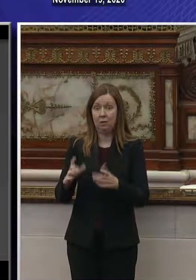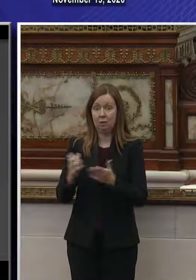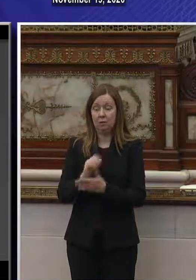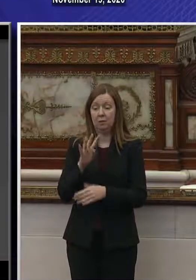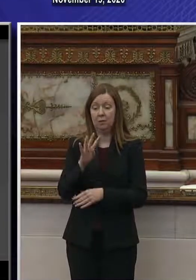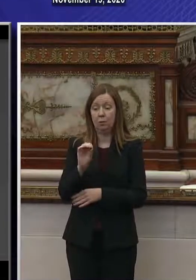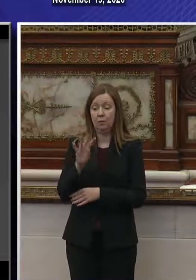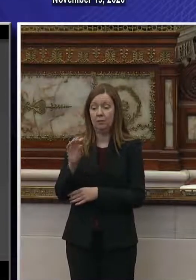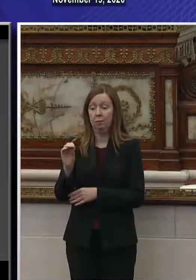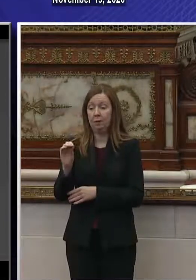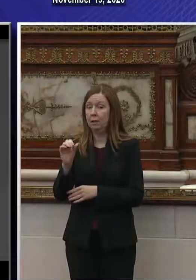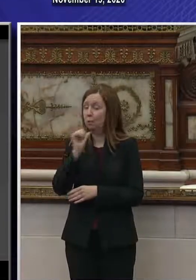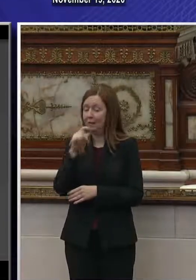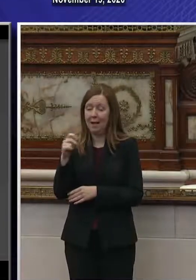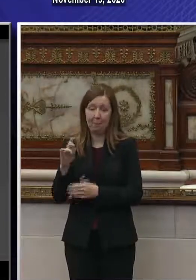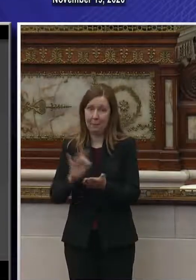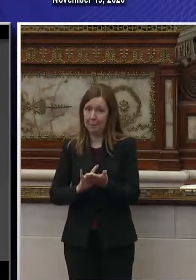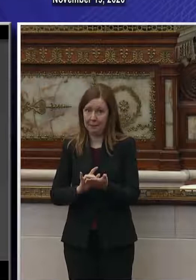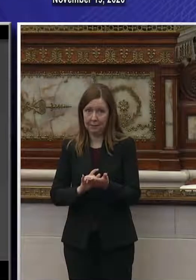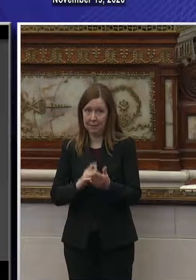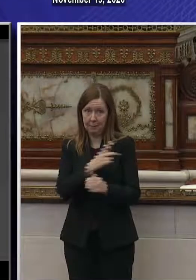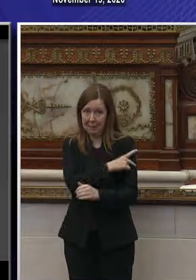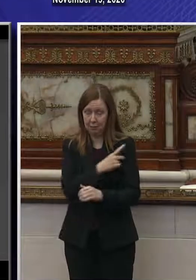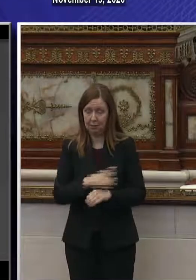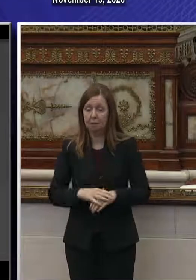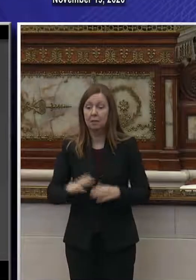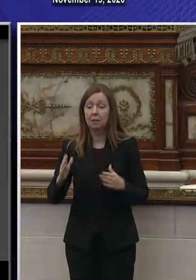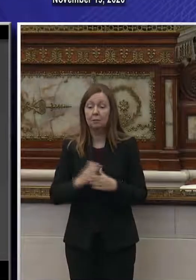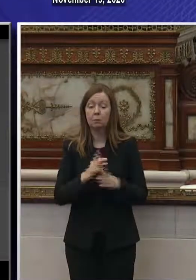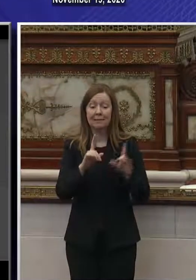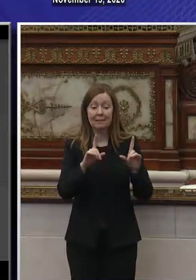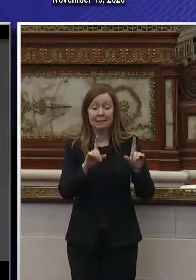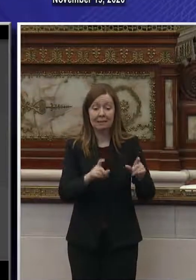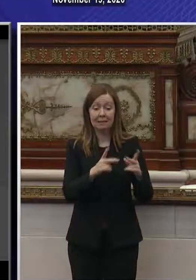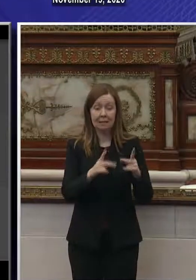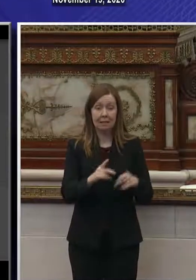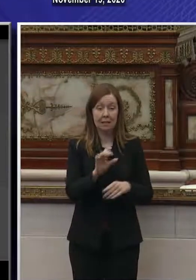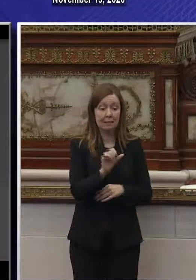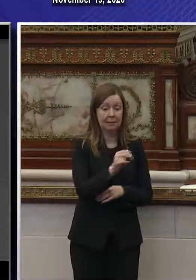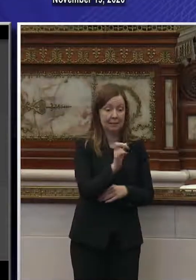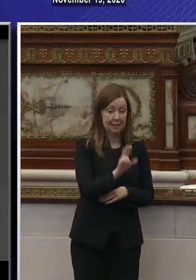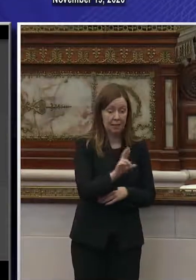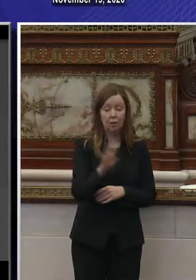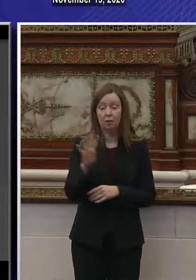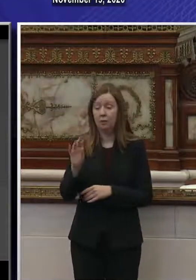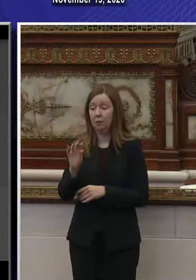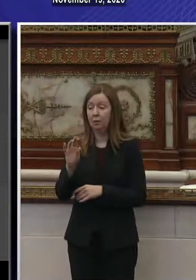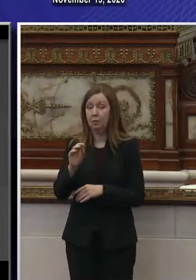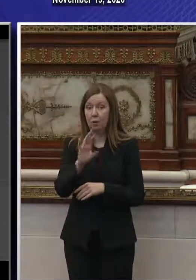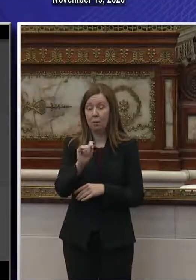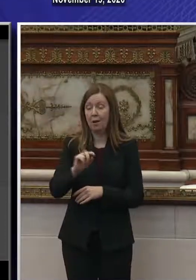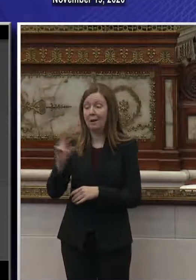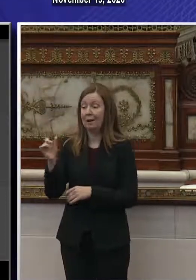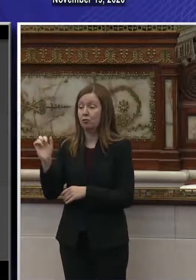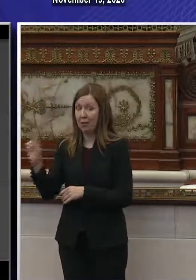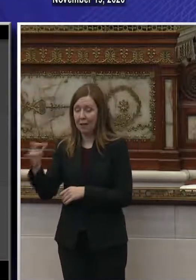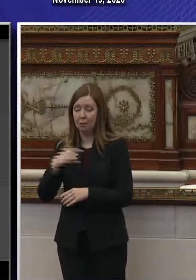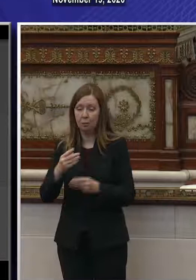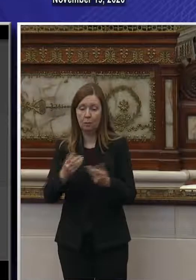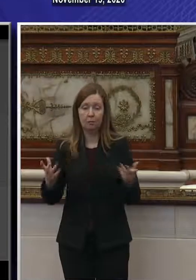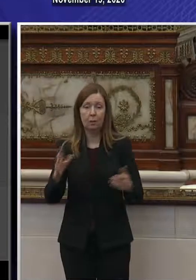Market Street were not Penn Medicine patients. Between our testing sites at Sayre, 4040 Market, and Radnor, we have